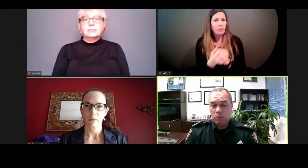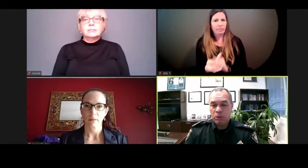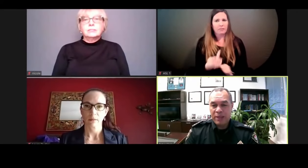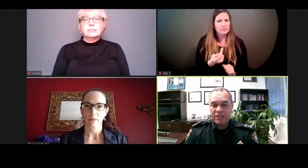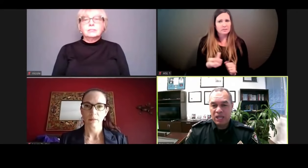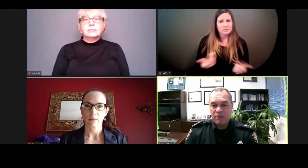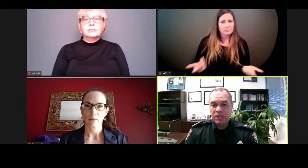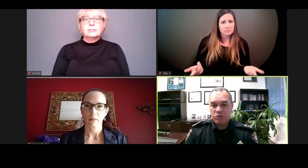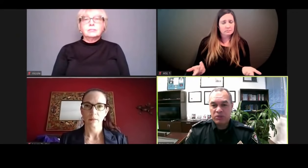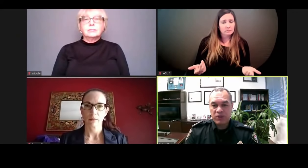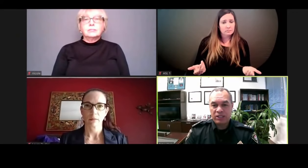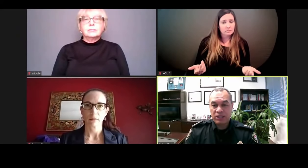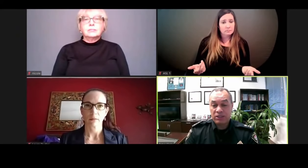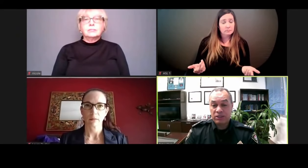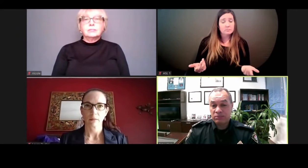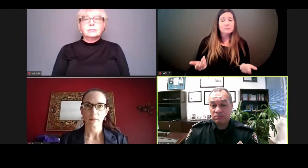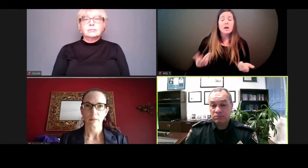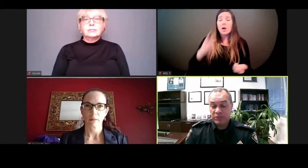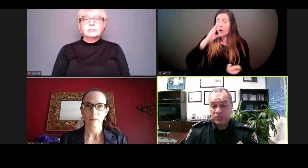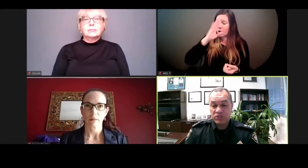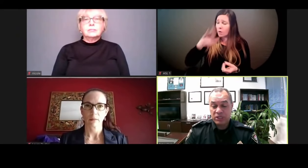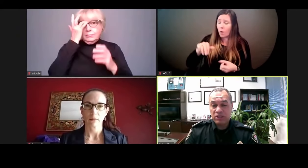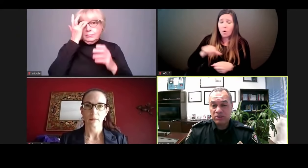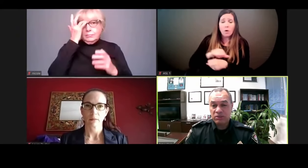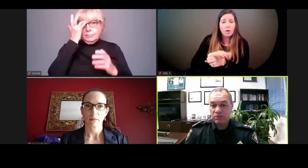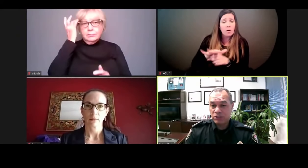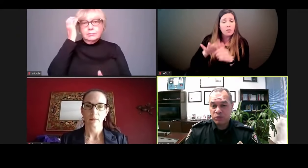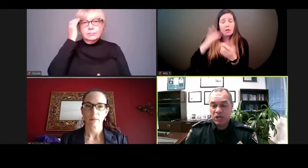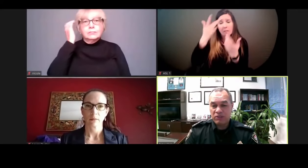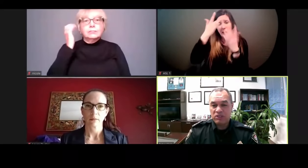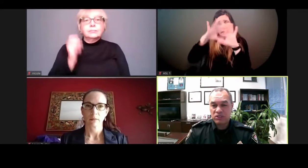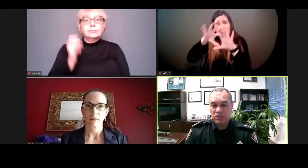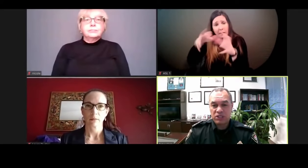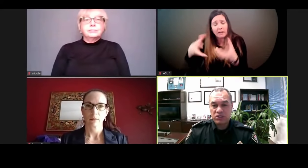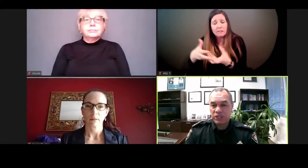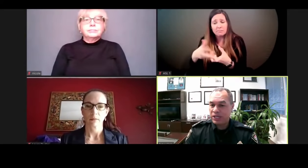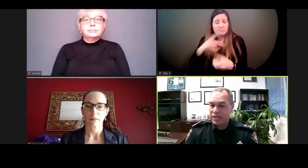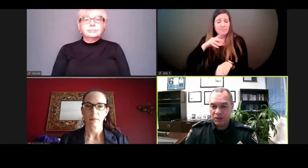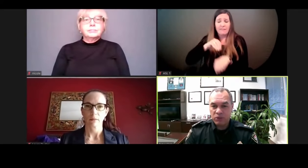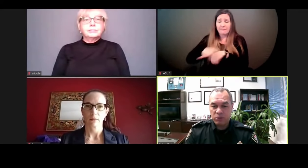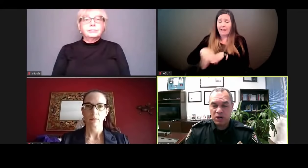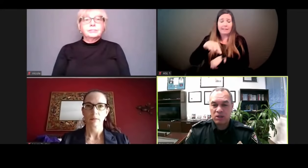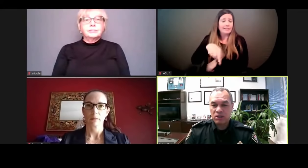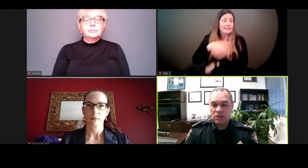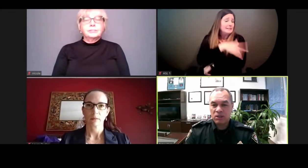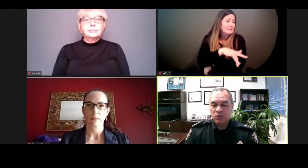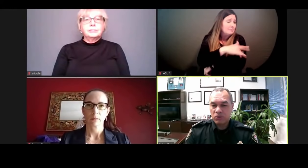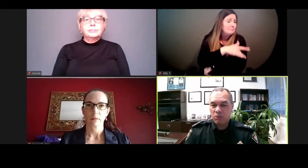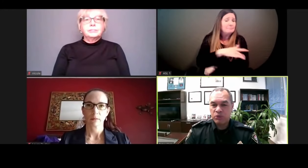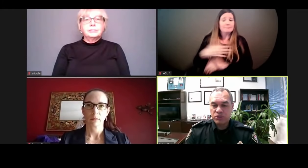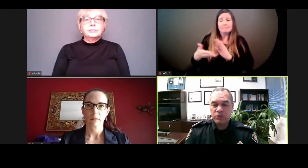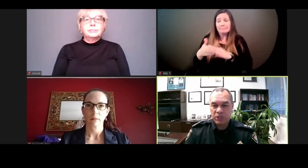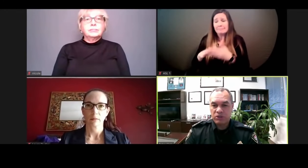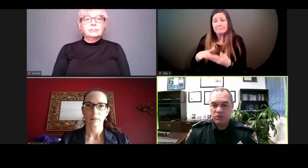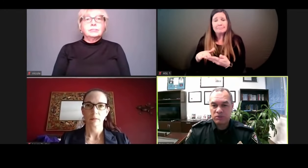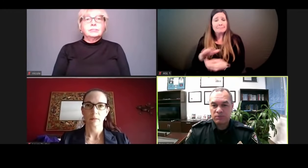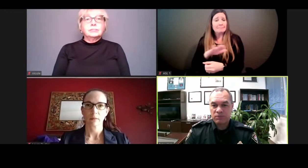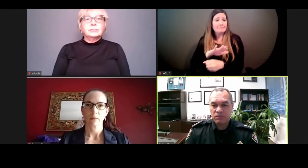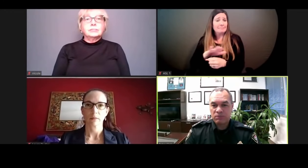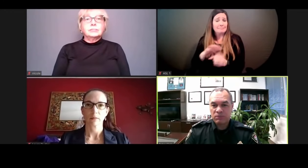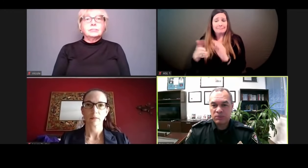The global pandemic has been affecting this city, this province, this country, and everywhere for almost